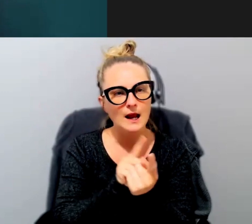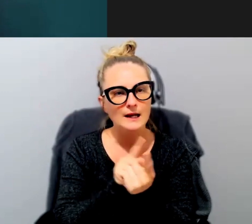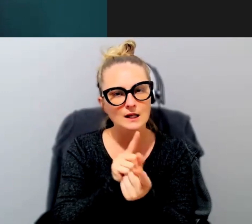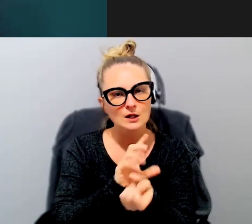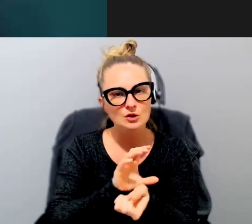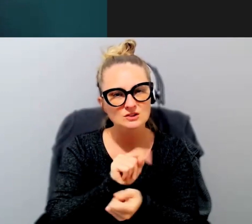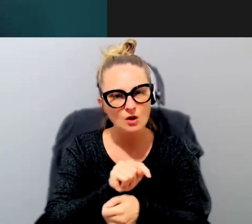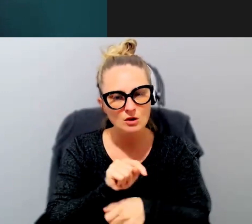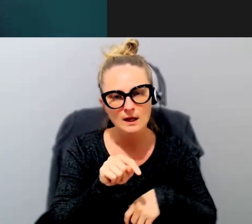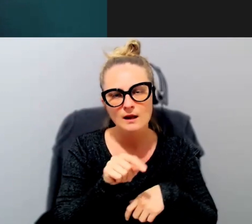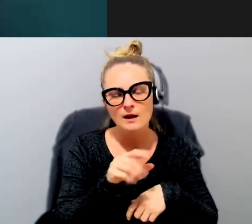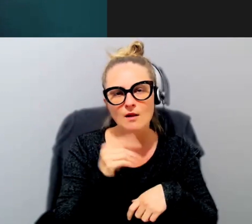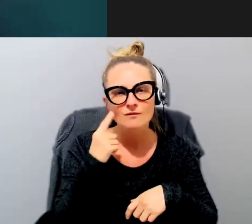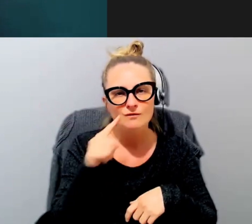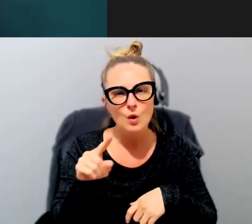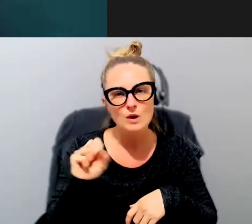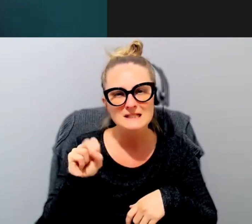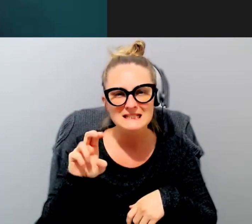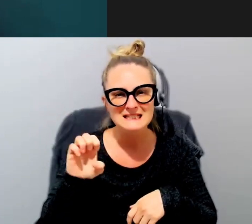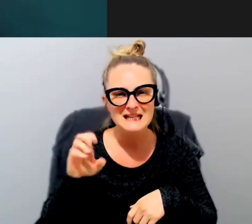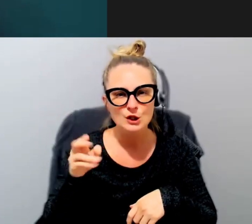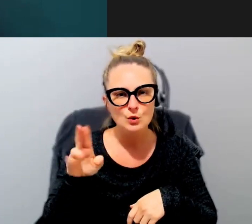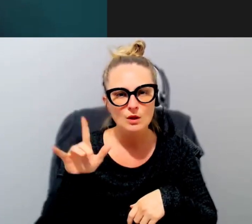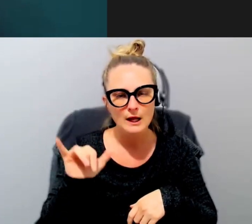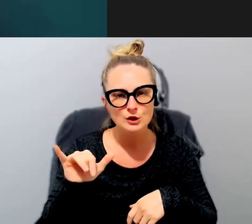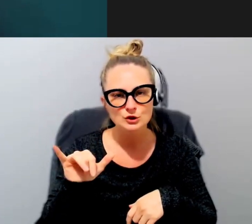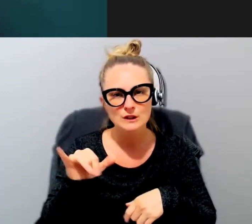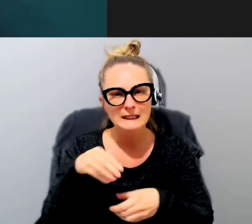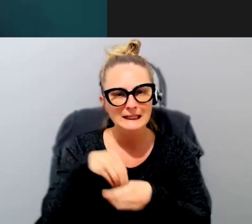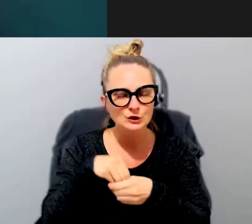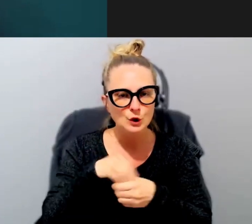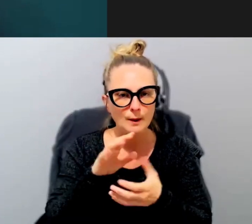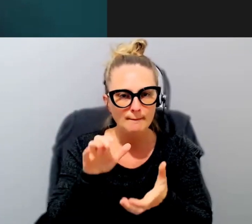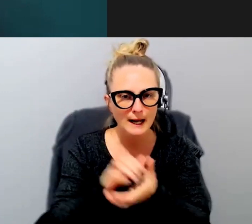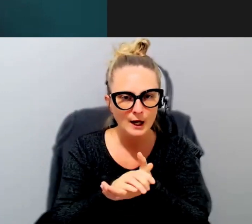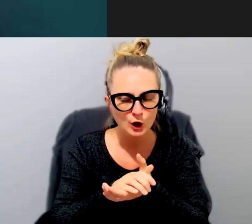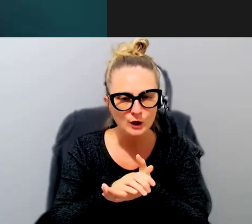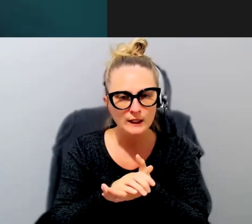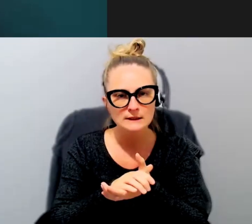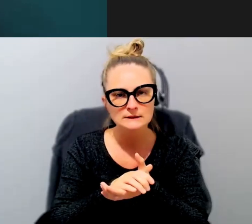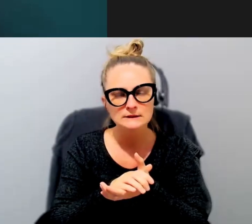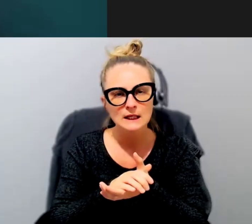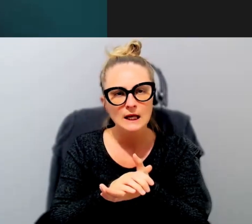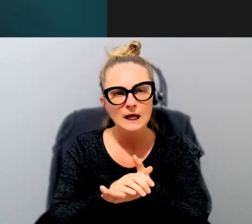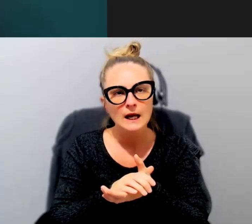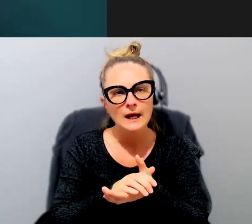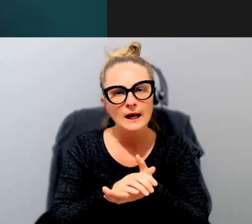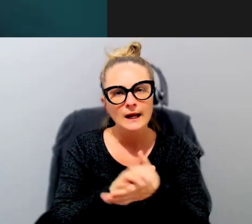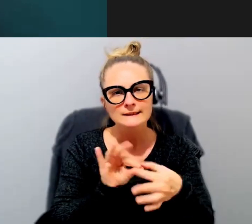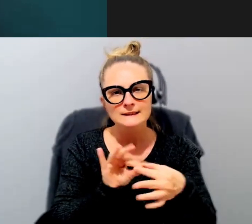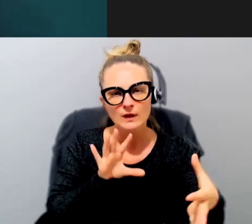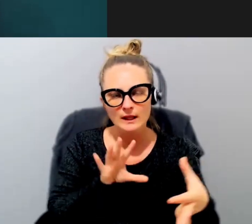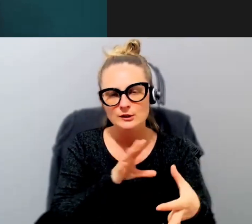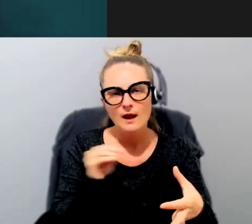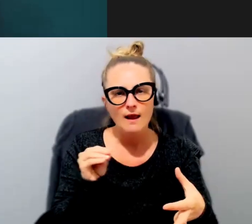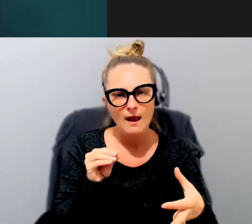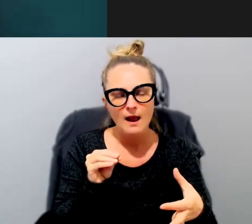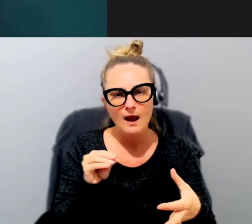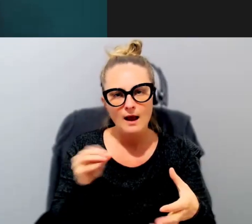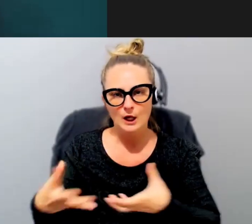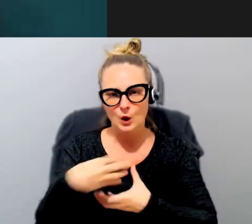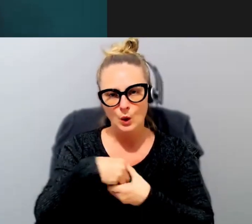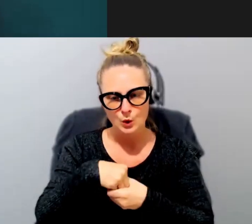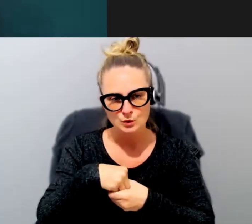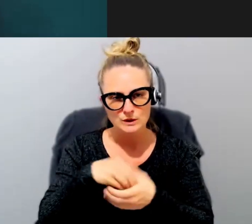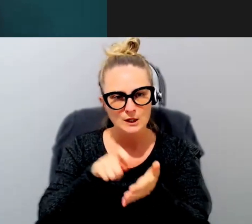including secularity, intermarriage, disaffiliation, and inclusion. He co-authored 2 books, and his writing has appeared